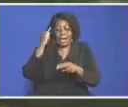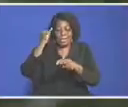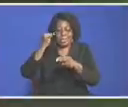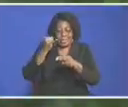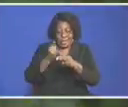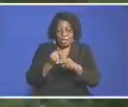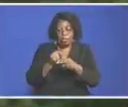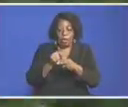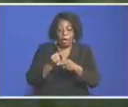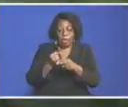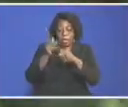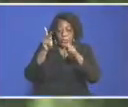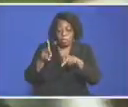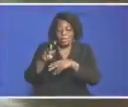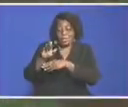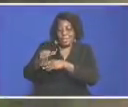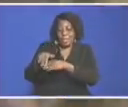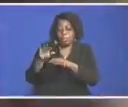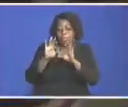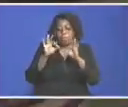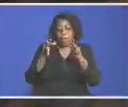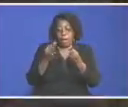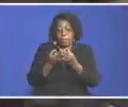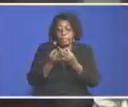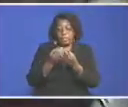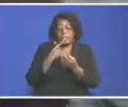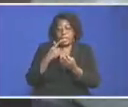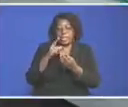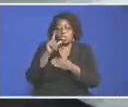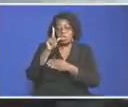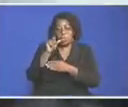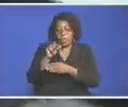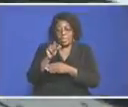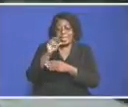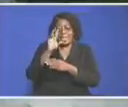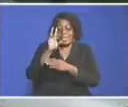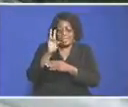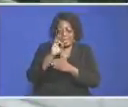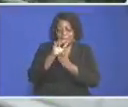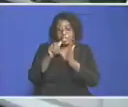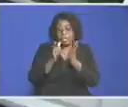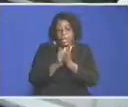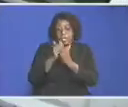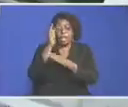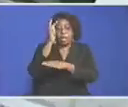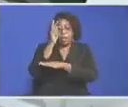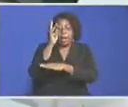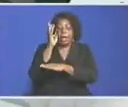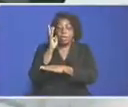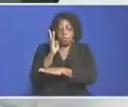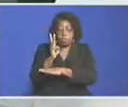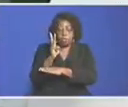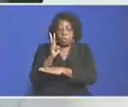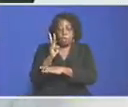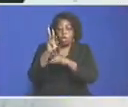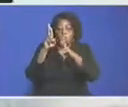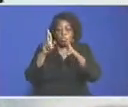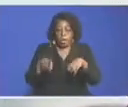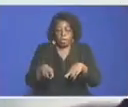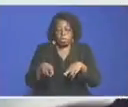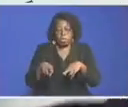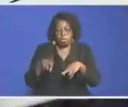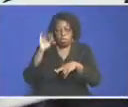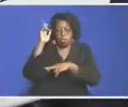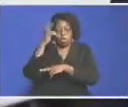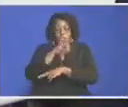the deceased. However, family members said he's 27-year-old father of one Pinewood Gardens resident Roger Williams Jr.